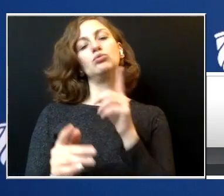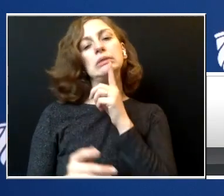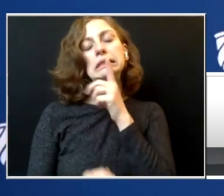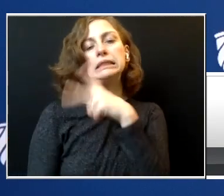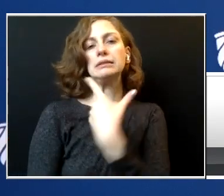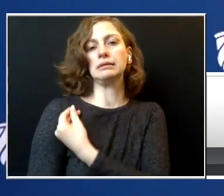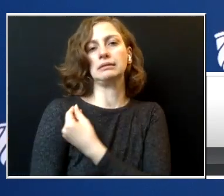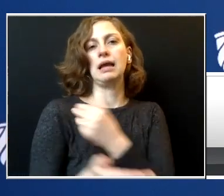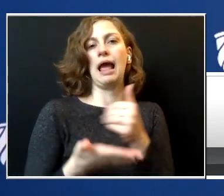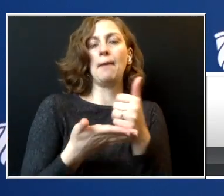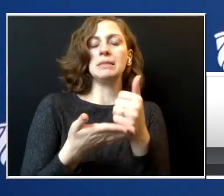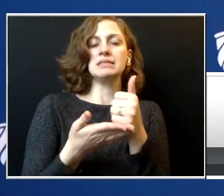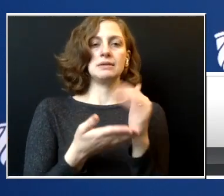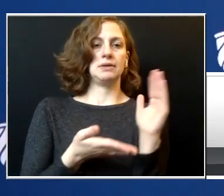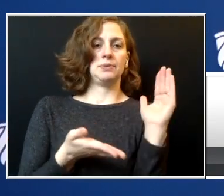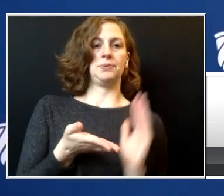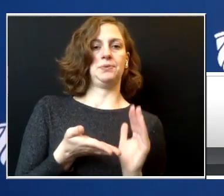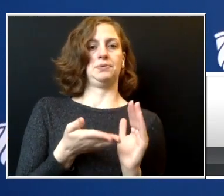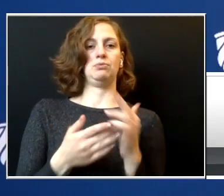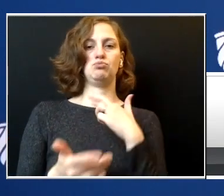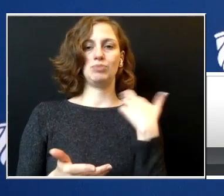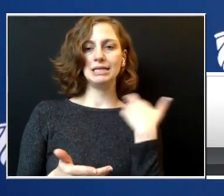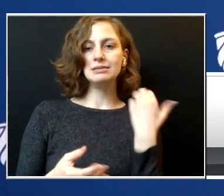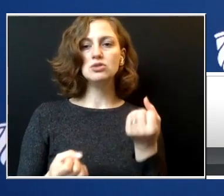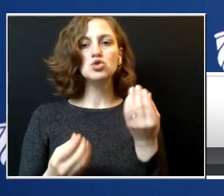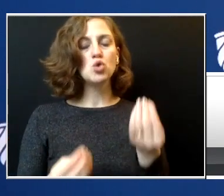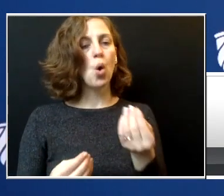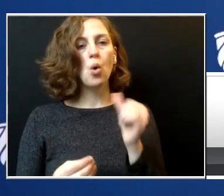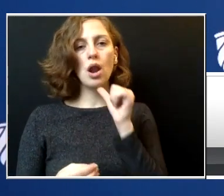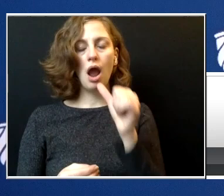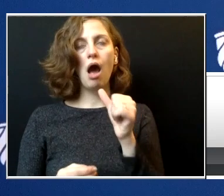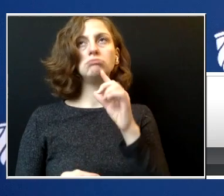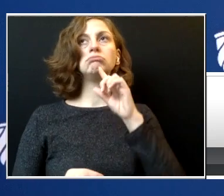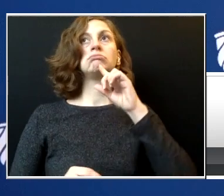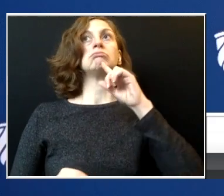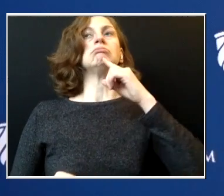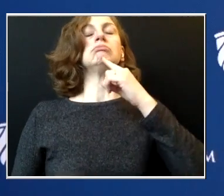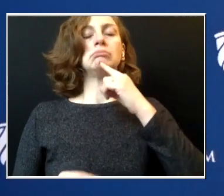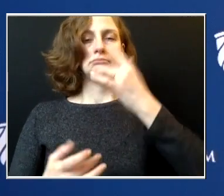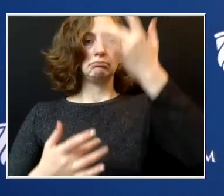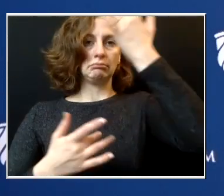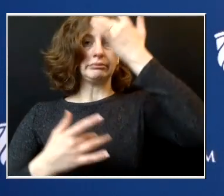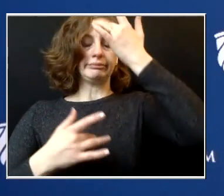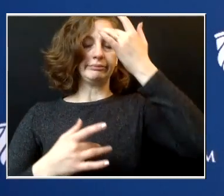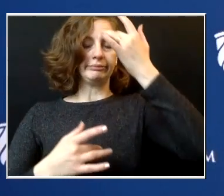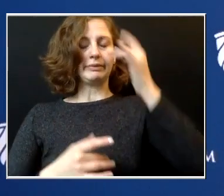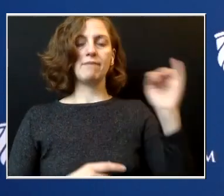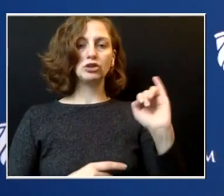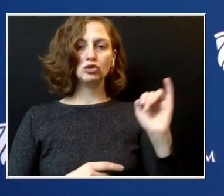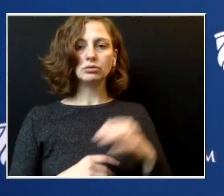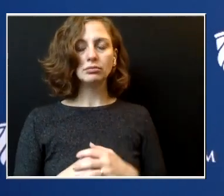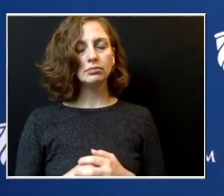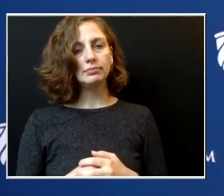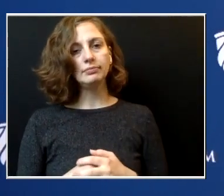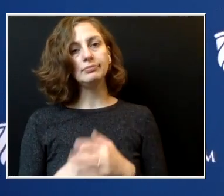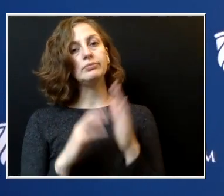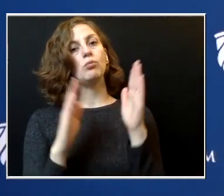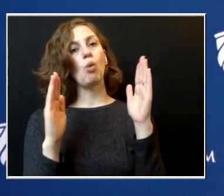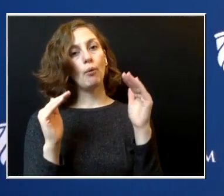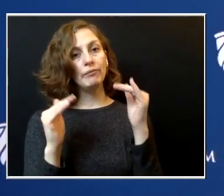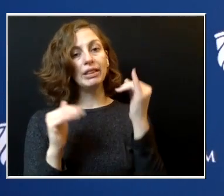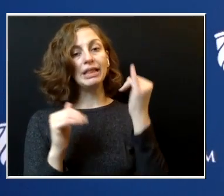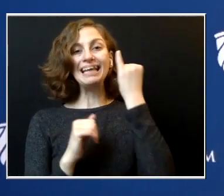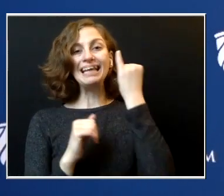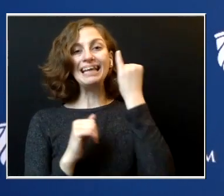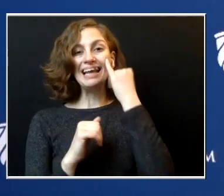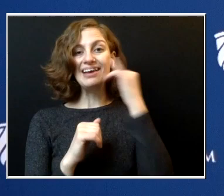and it still does do that. So it is multifactorial. Hopefully, if they are able to develop and market a